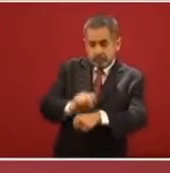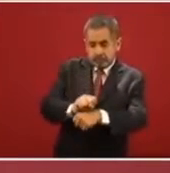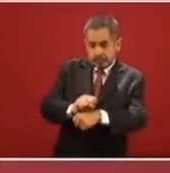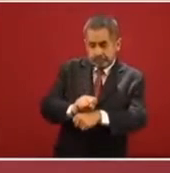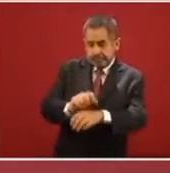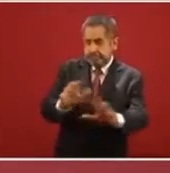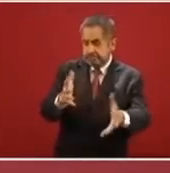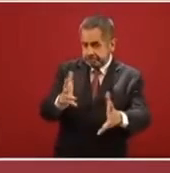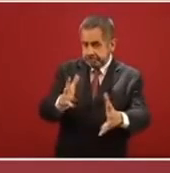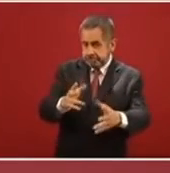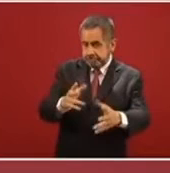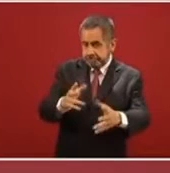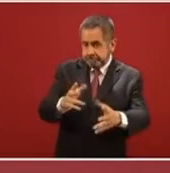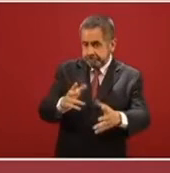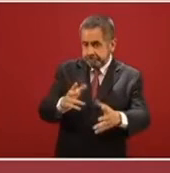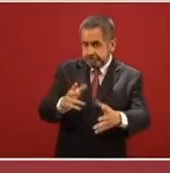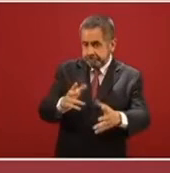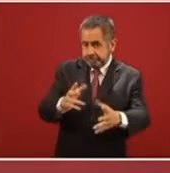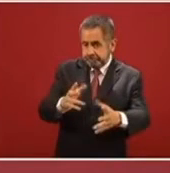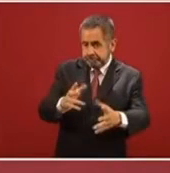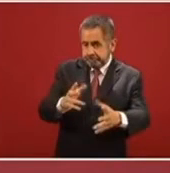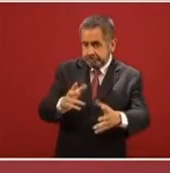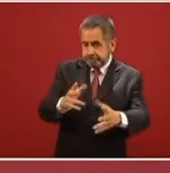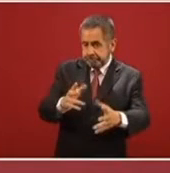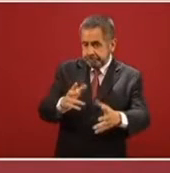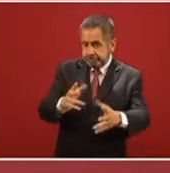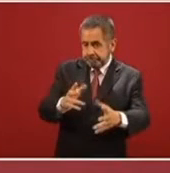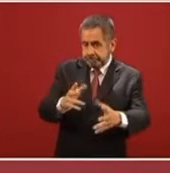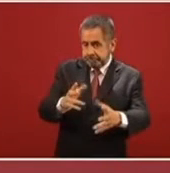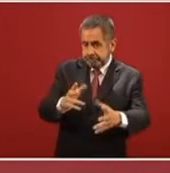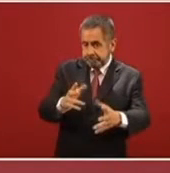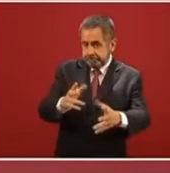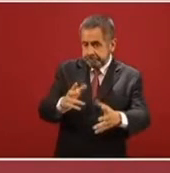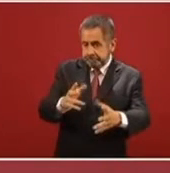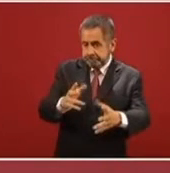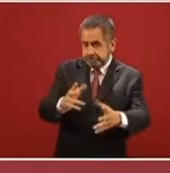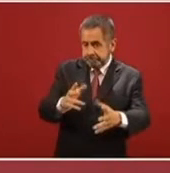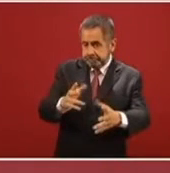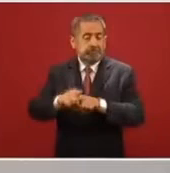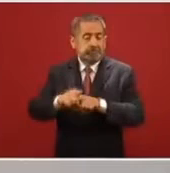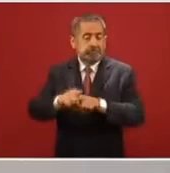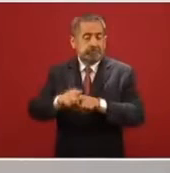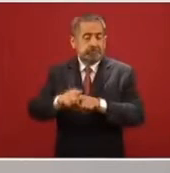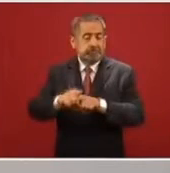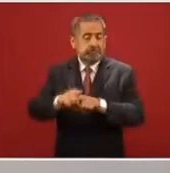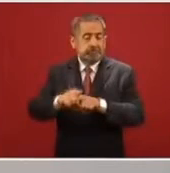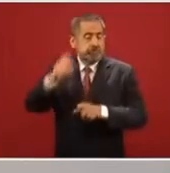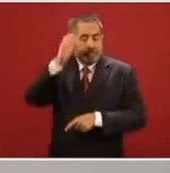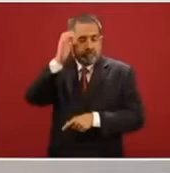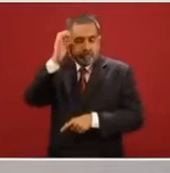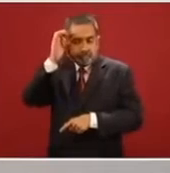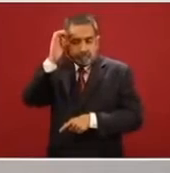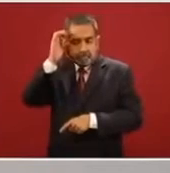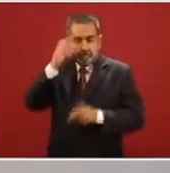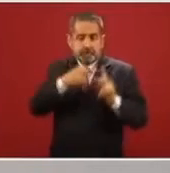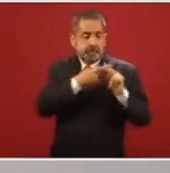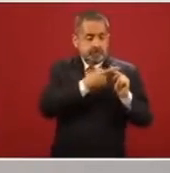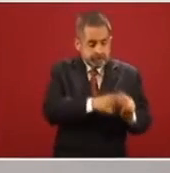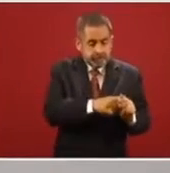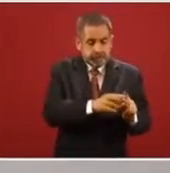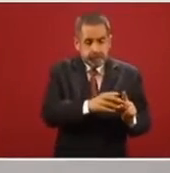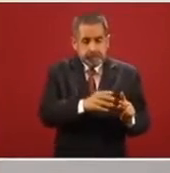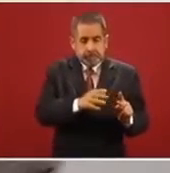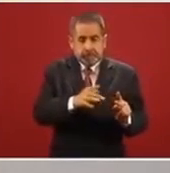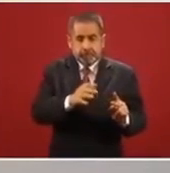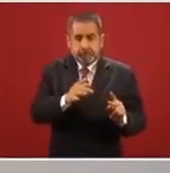duró en China. which is what it lasted in China. Llegó a un punto